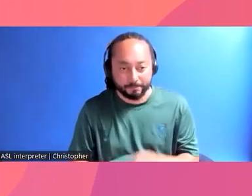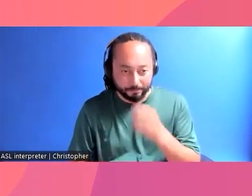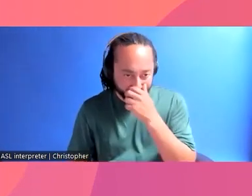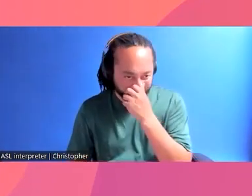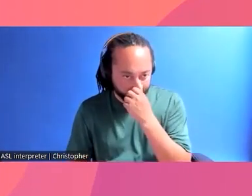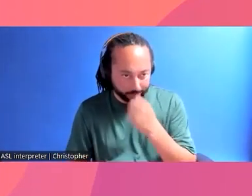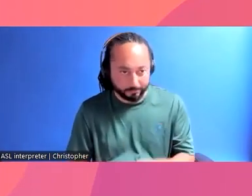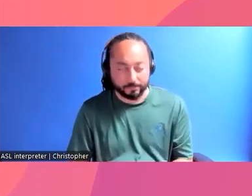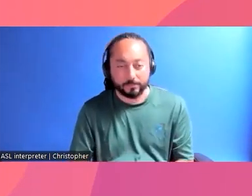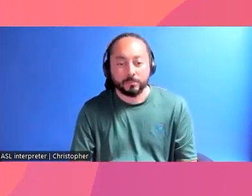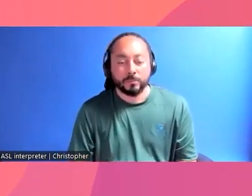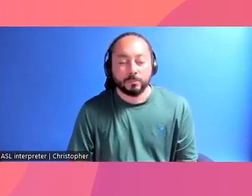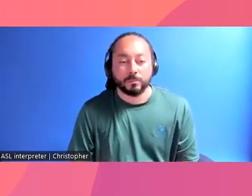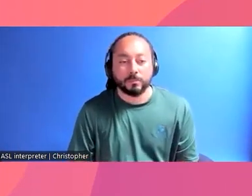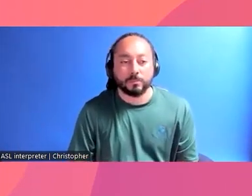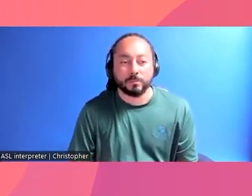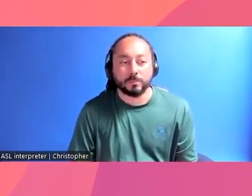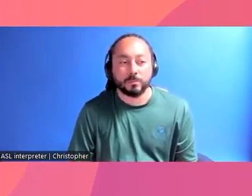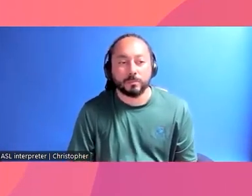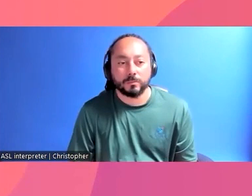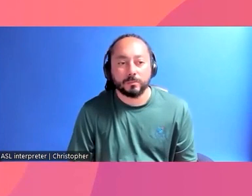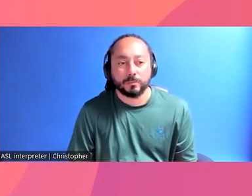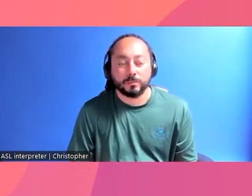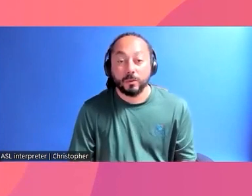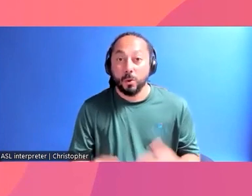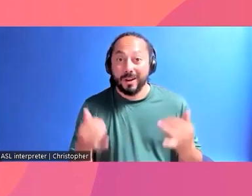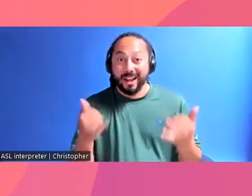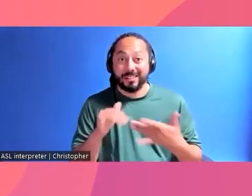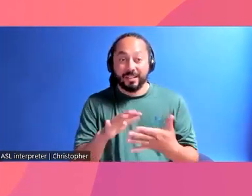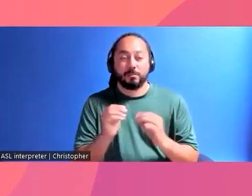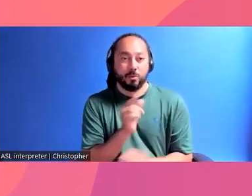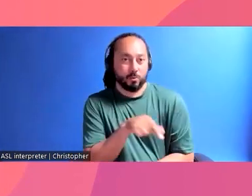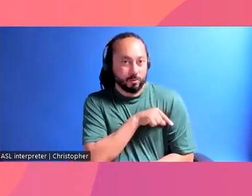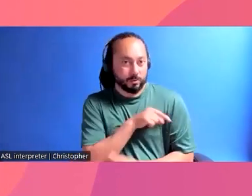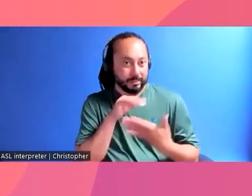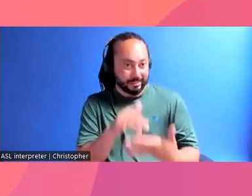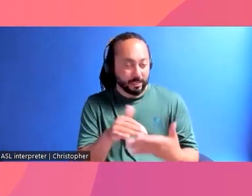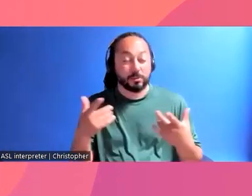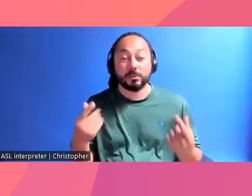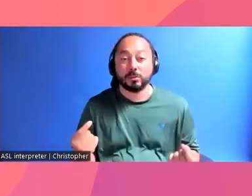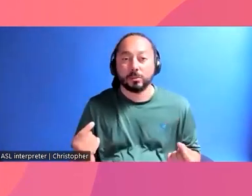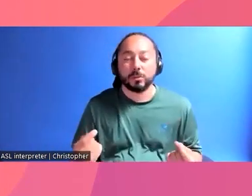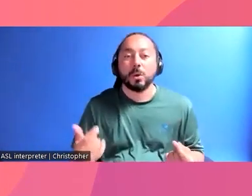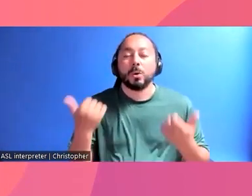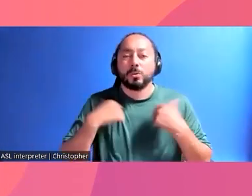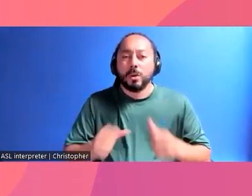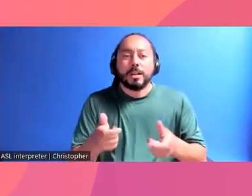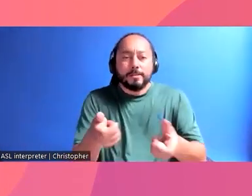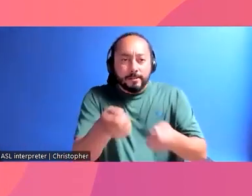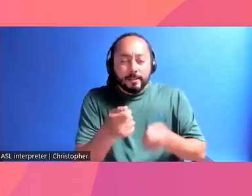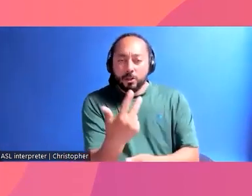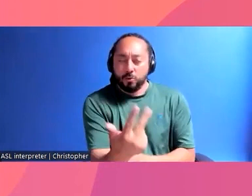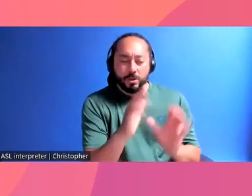And so as part of this larger qualitative study, we sought to recruit 3 categories of participants who